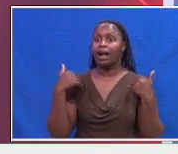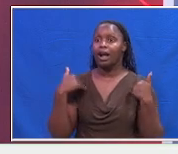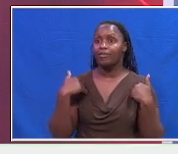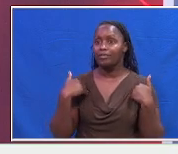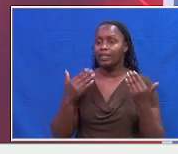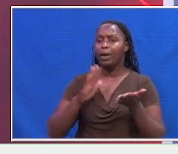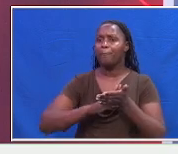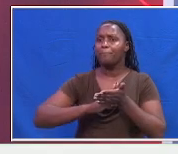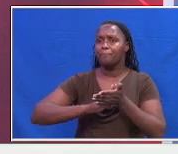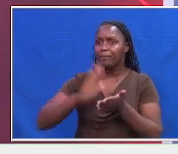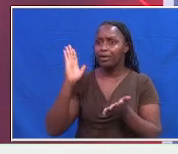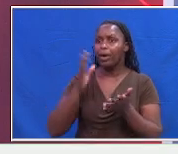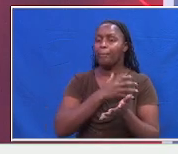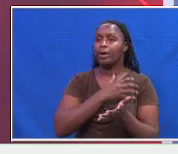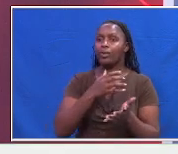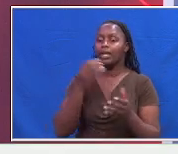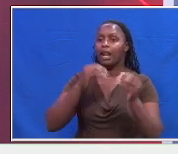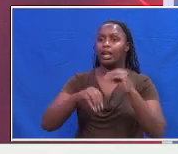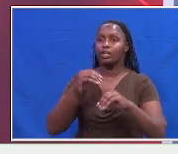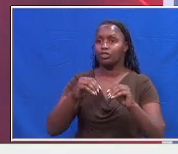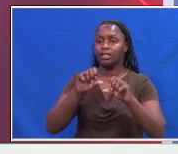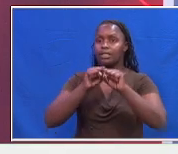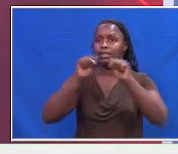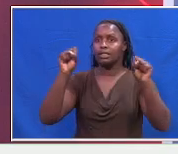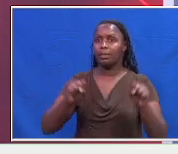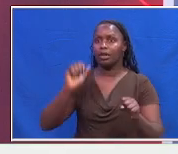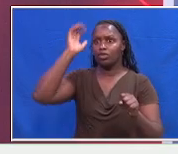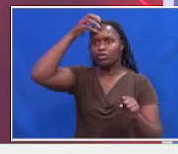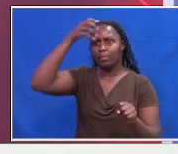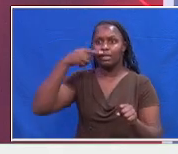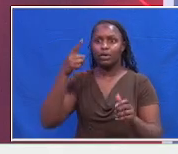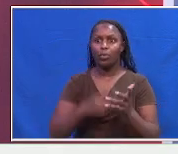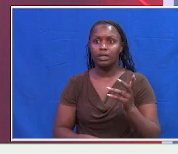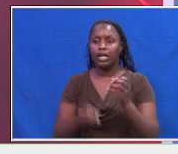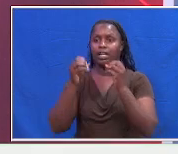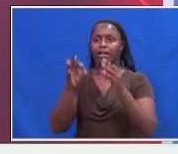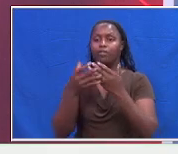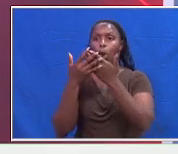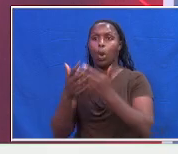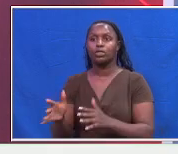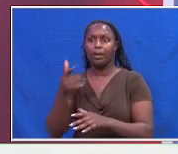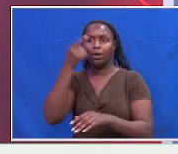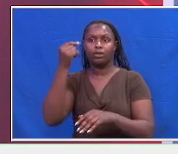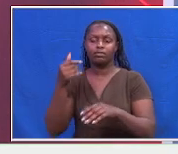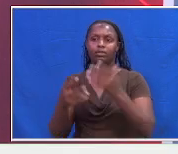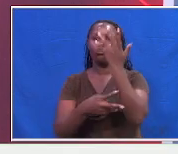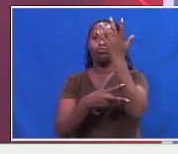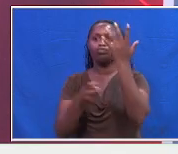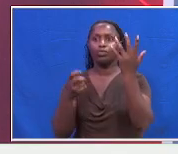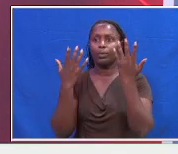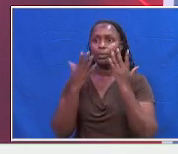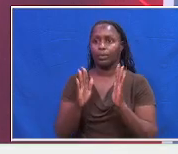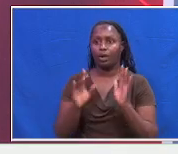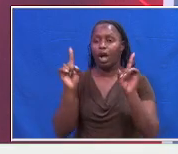electoral system. Trump has already started singing that if he loses, it will be because it has been rigged. And you've seen for the first